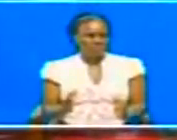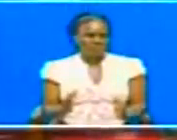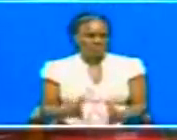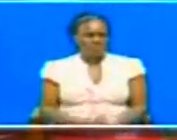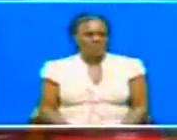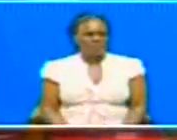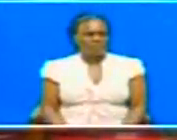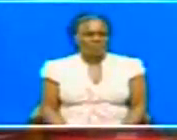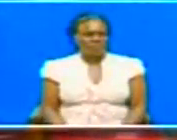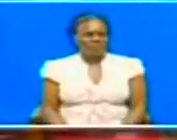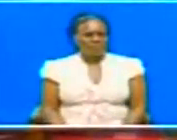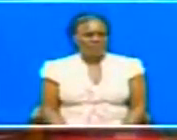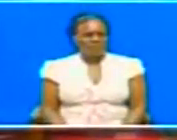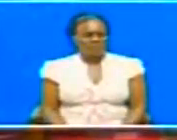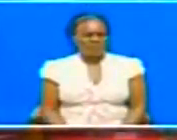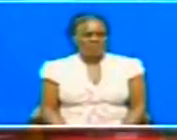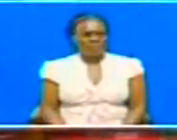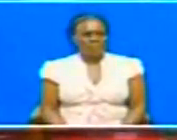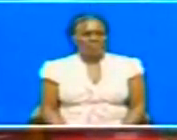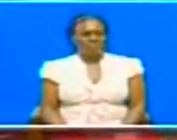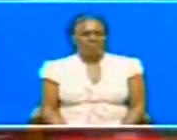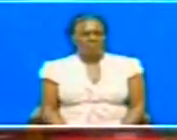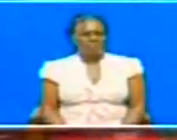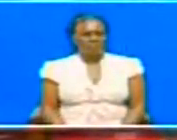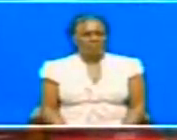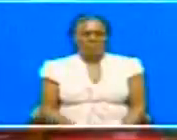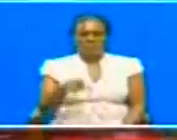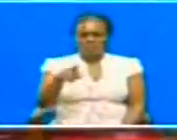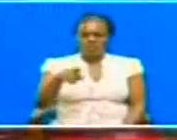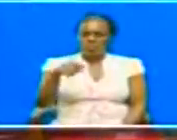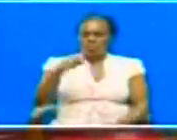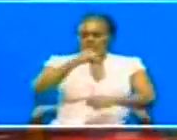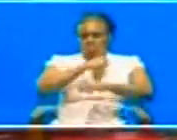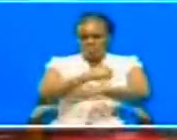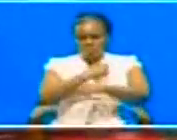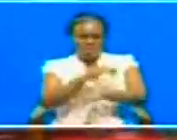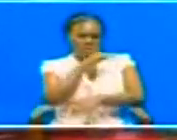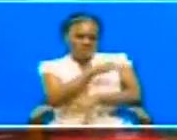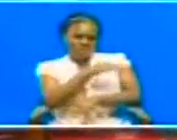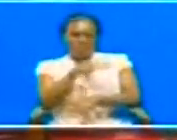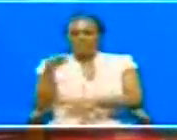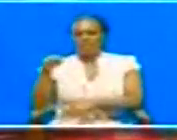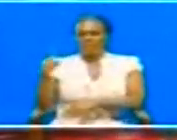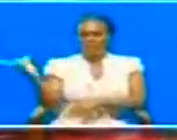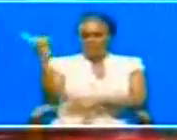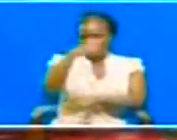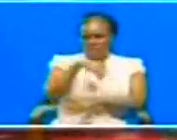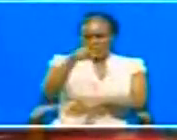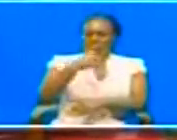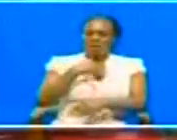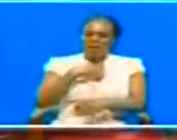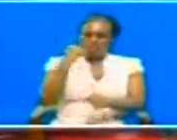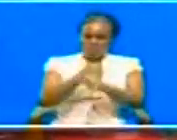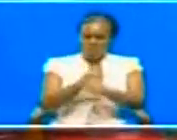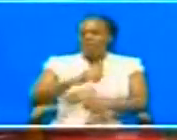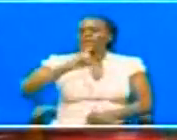already? I am. Why would you find all this time? You have school in the evenings, you're working for Dr. Choksi. With a lot of discipline.